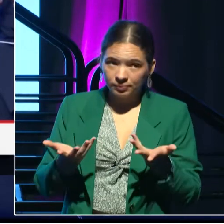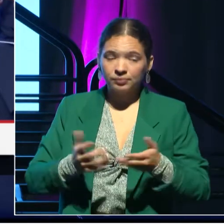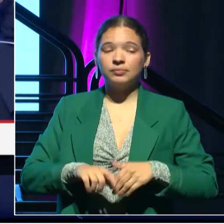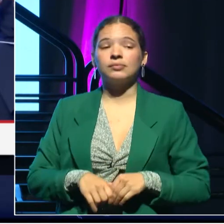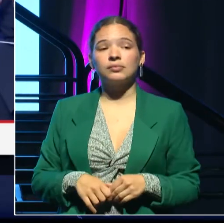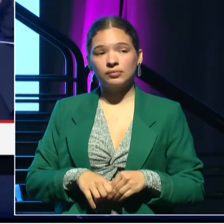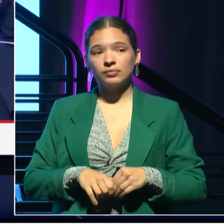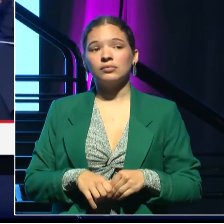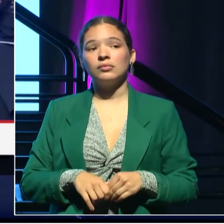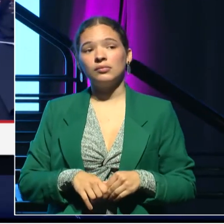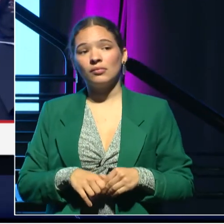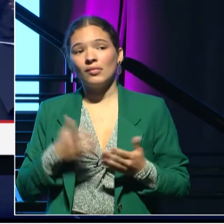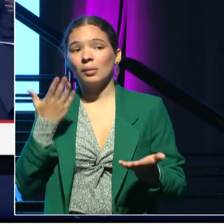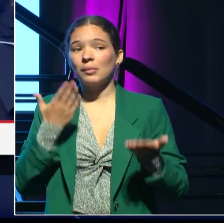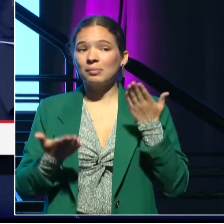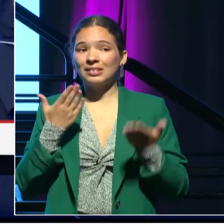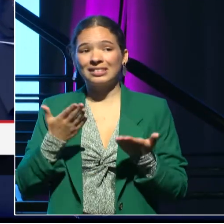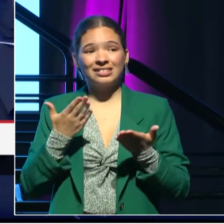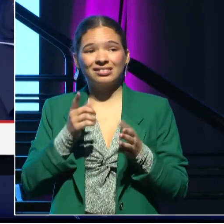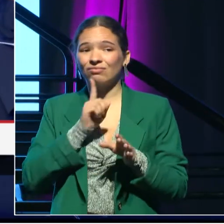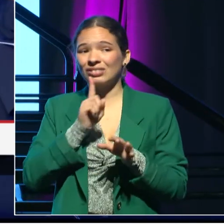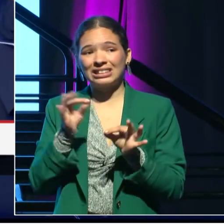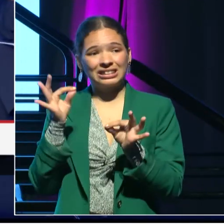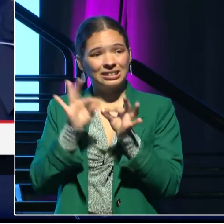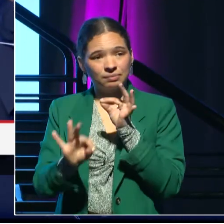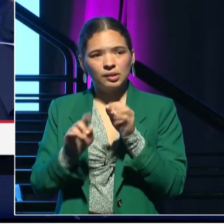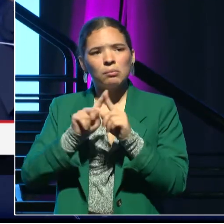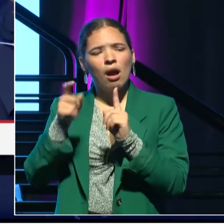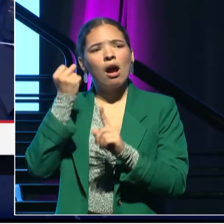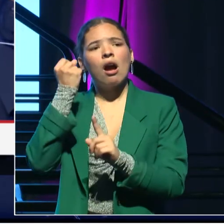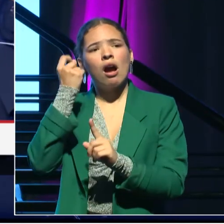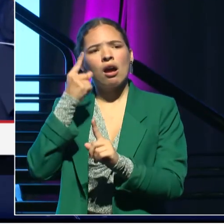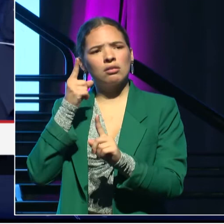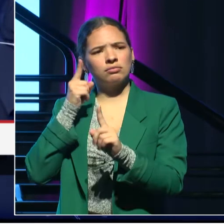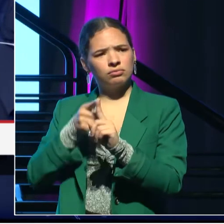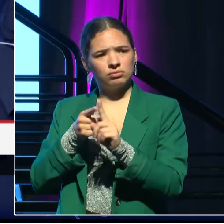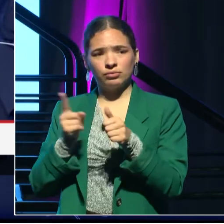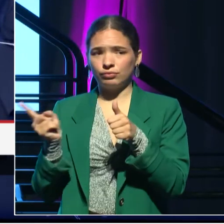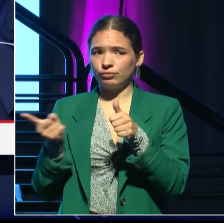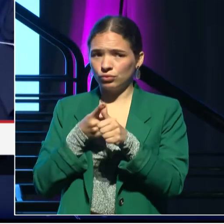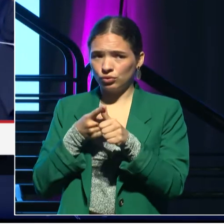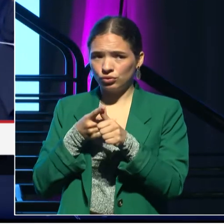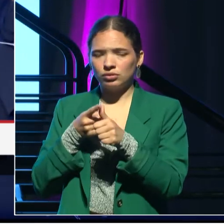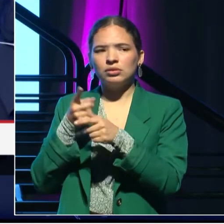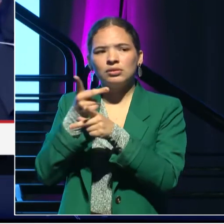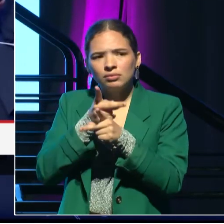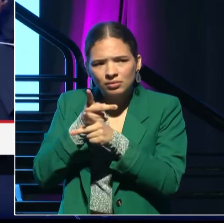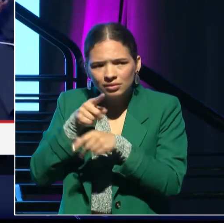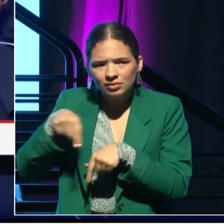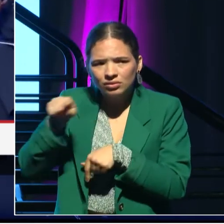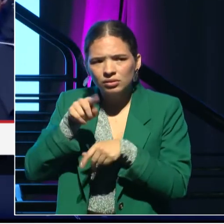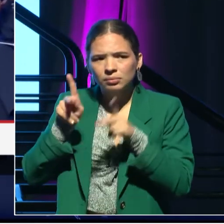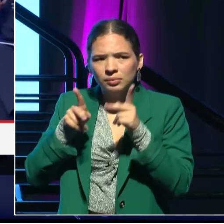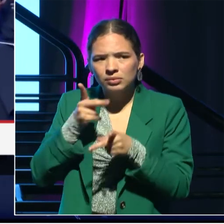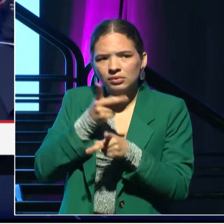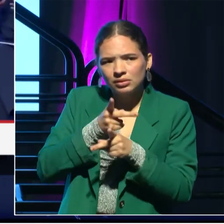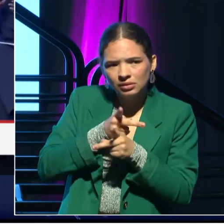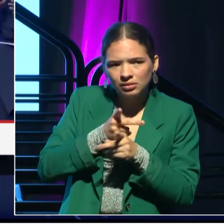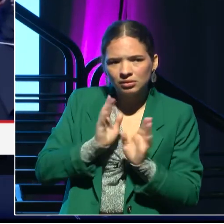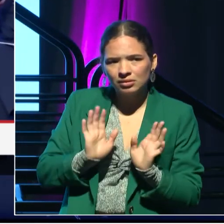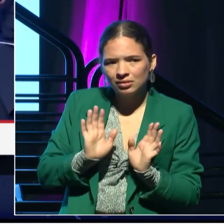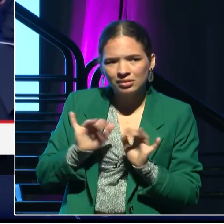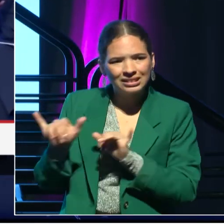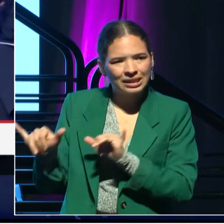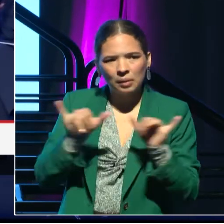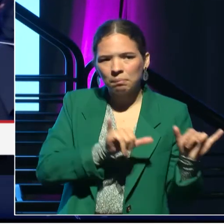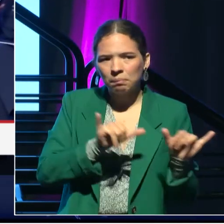might sound incredibly simple, but the golden rule, first and foremost, treat people like you want to be treated. When we